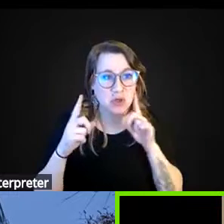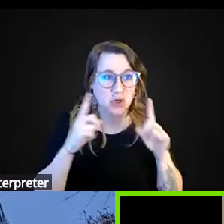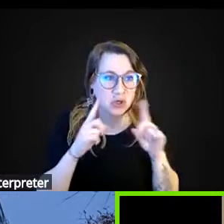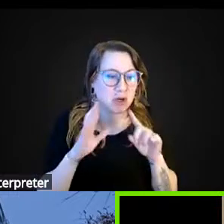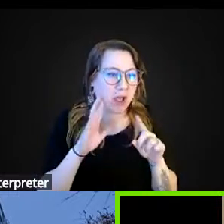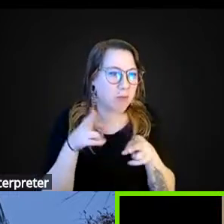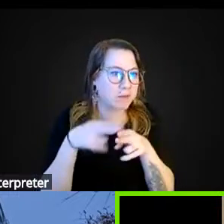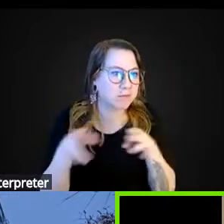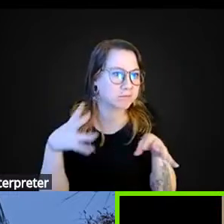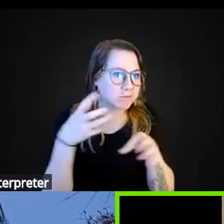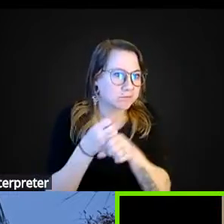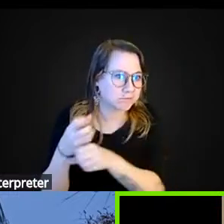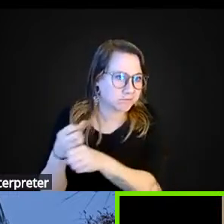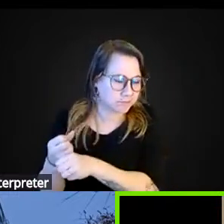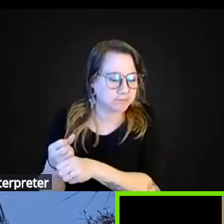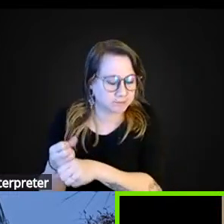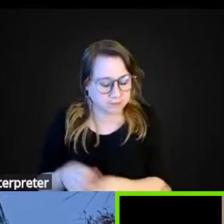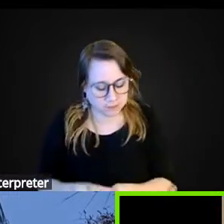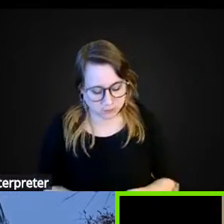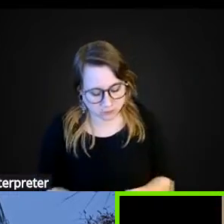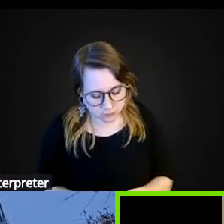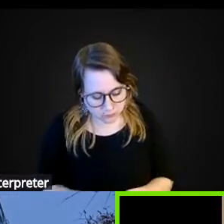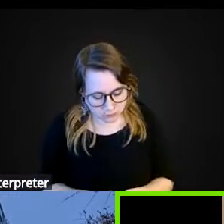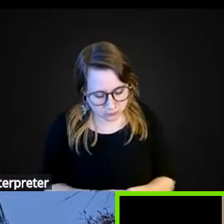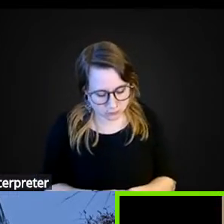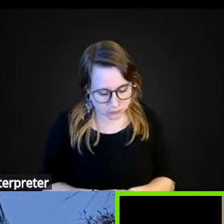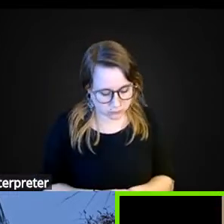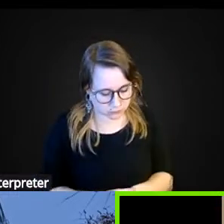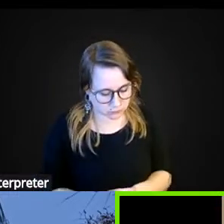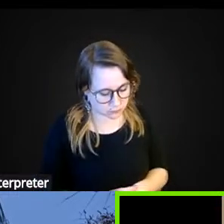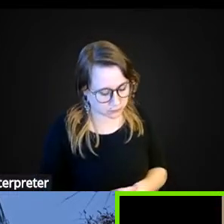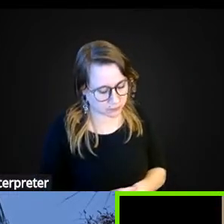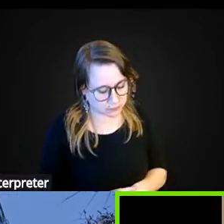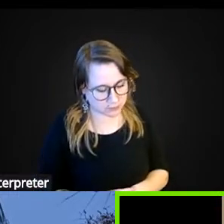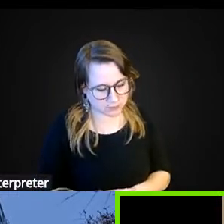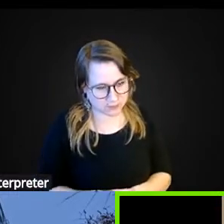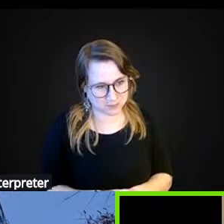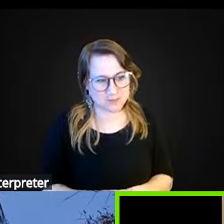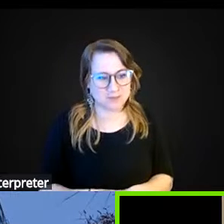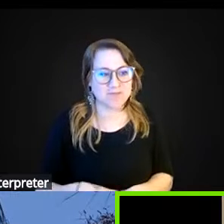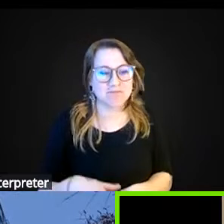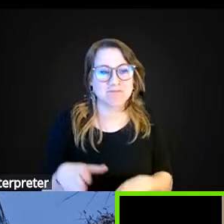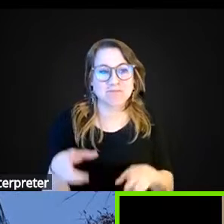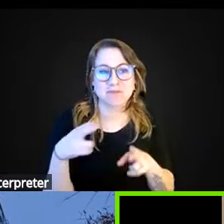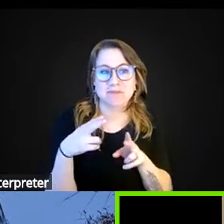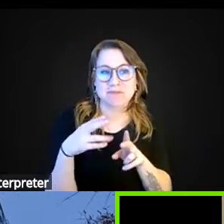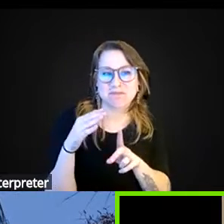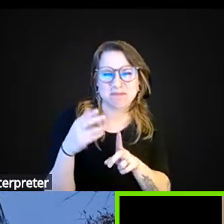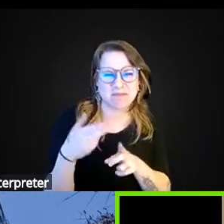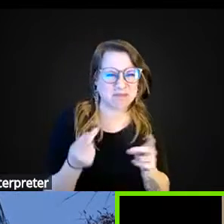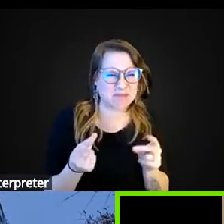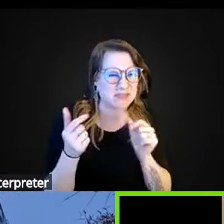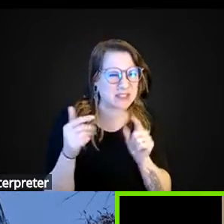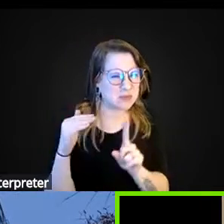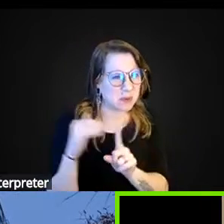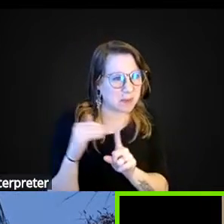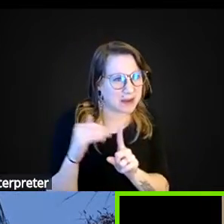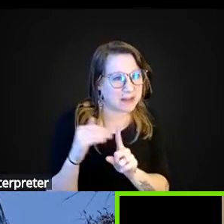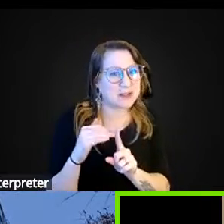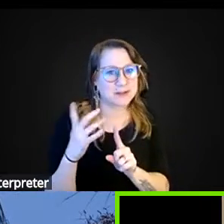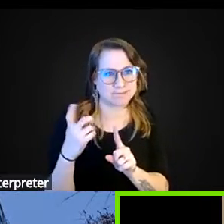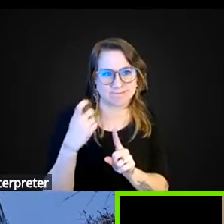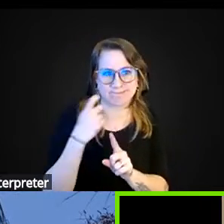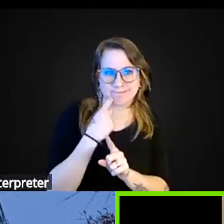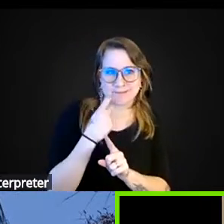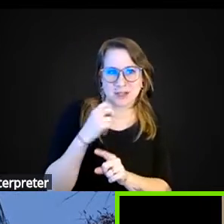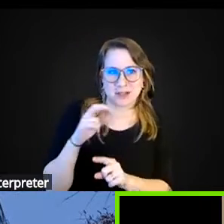briefly kind of skim over them as well. Um, just a quick reminder that kind of in lock with what Commissioner